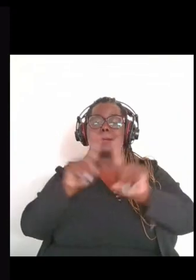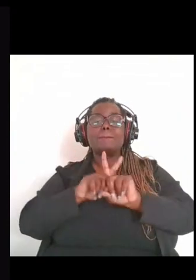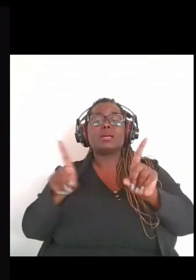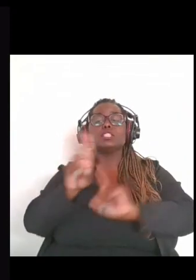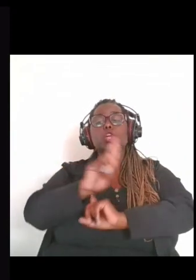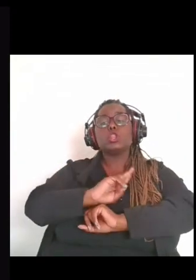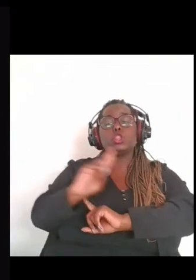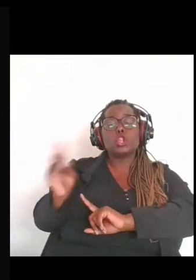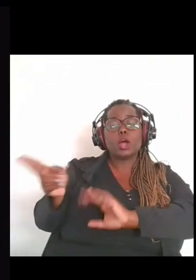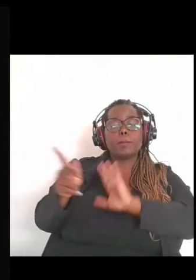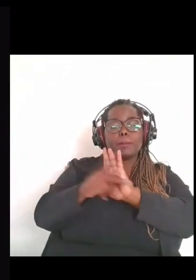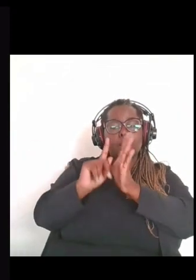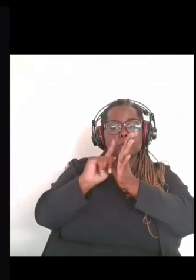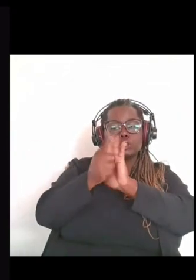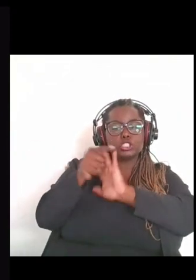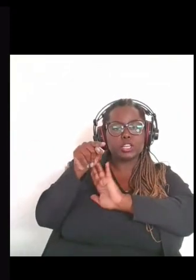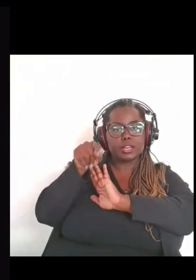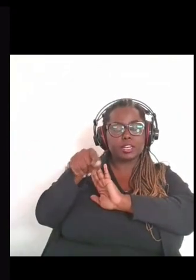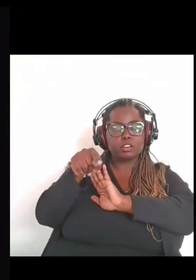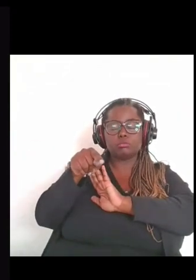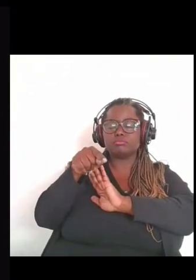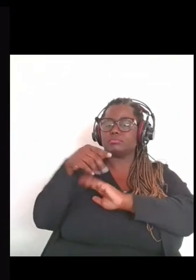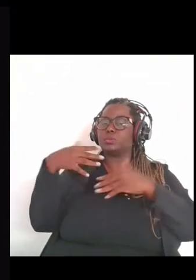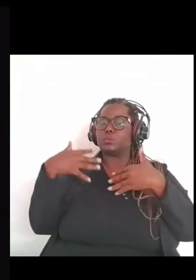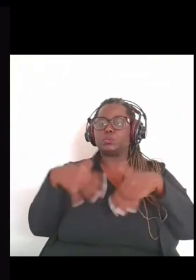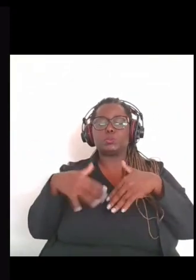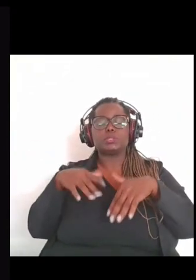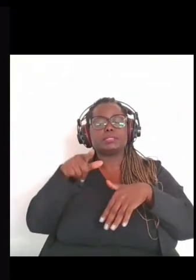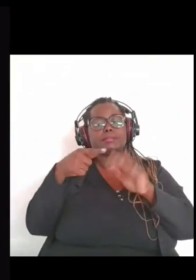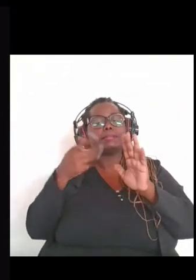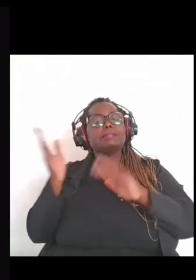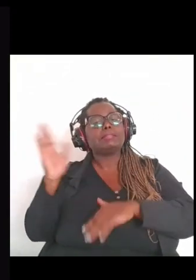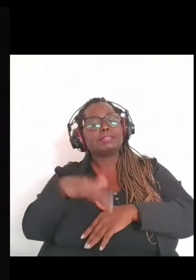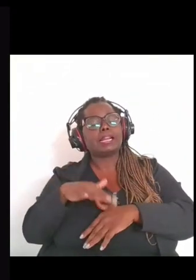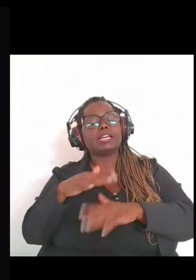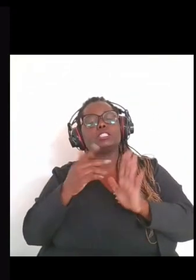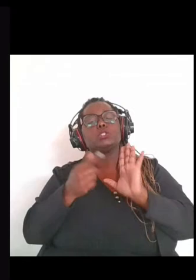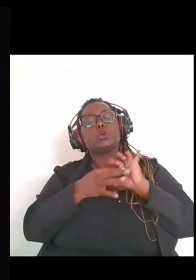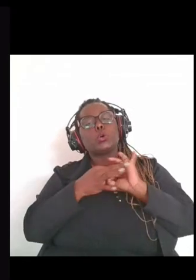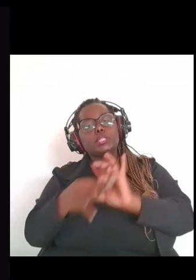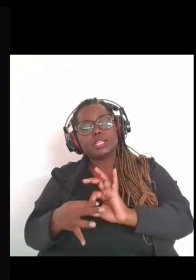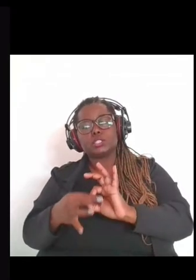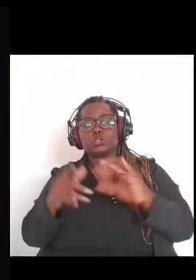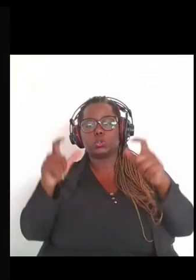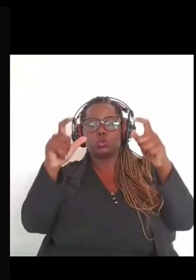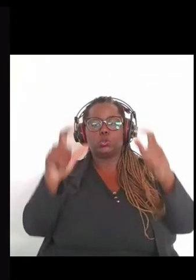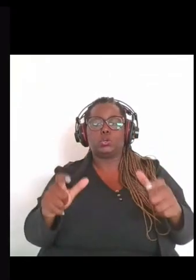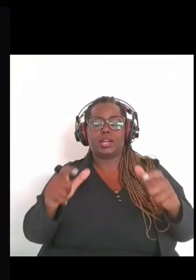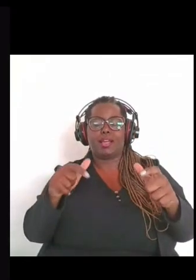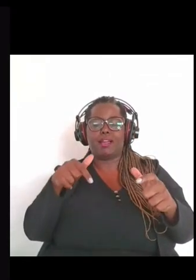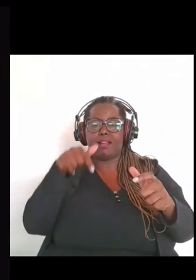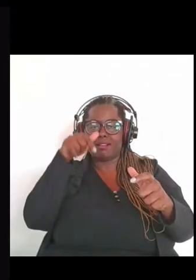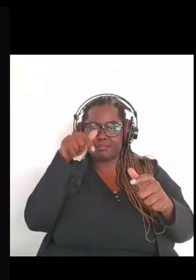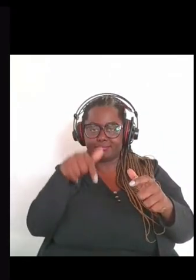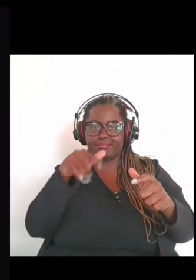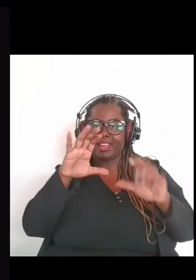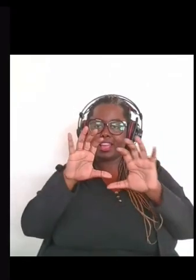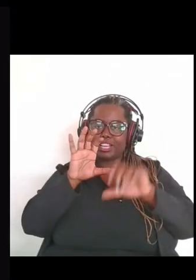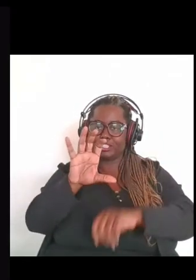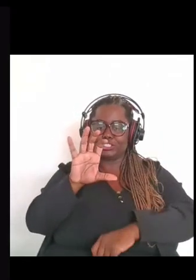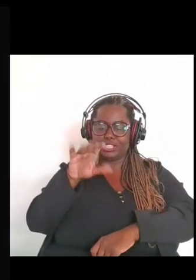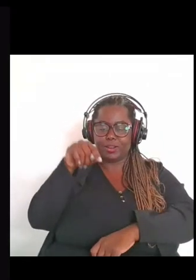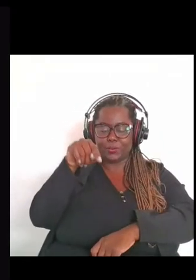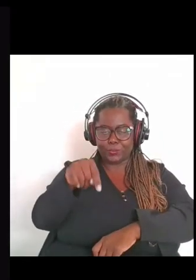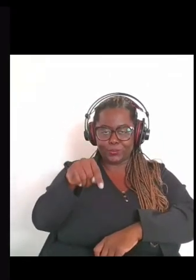the location of a place and so and so I think we can read um read